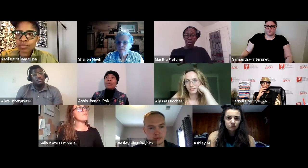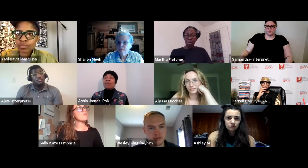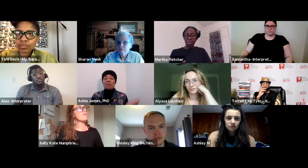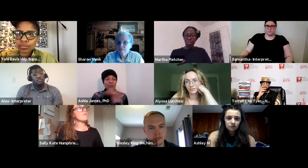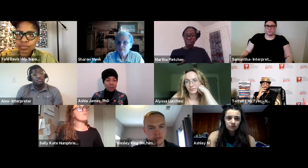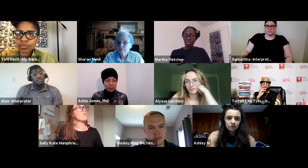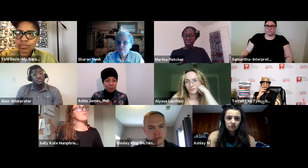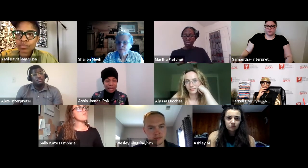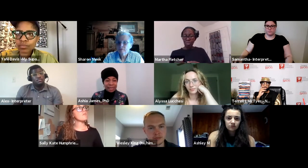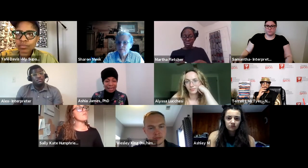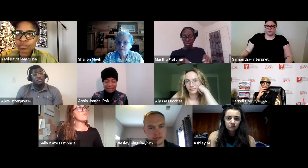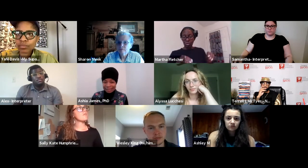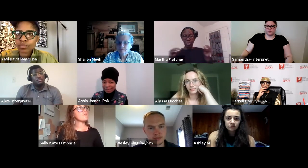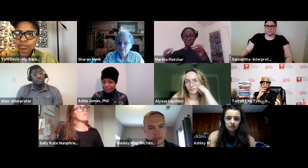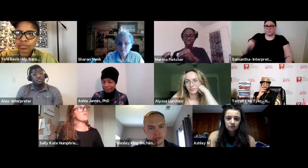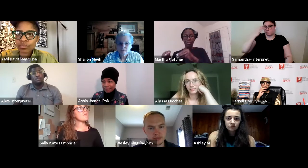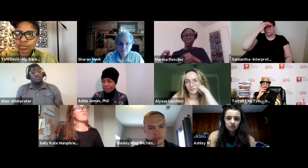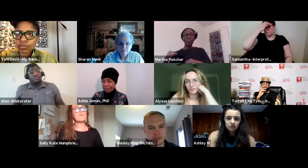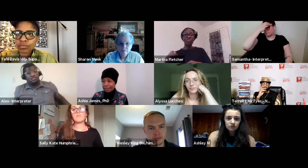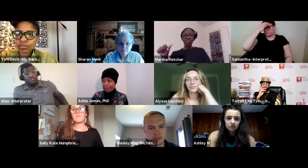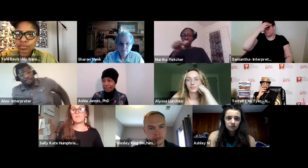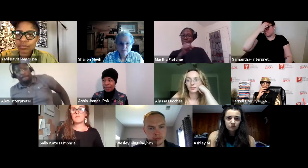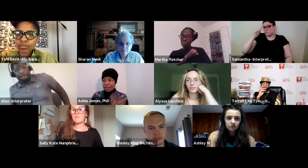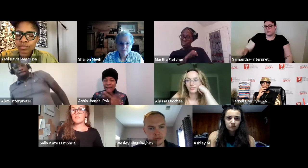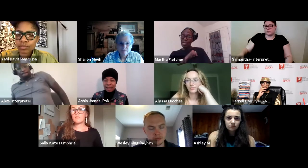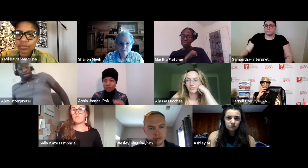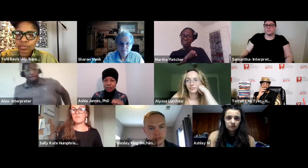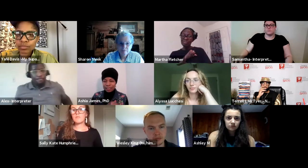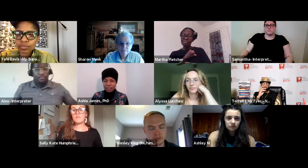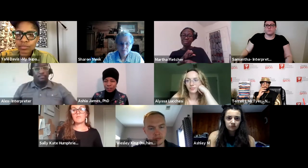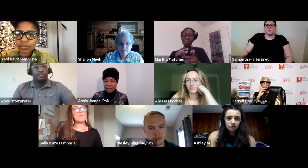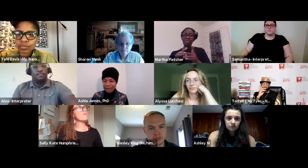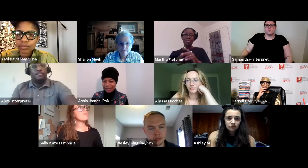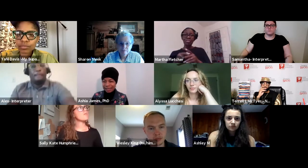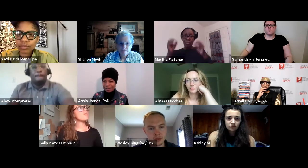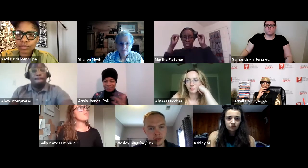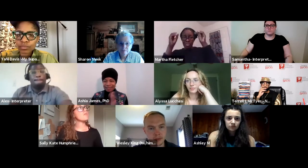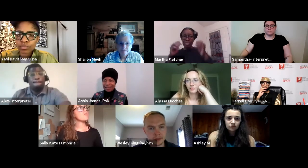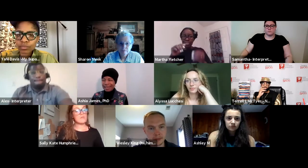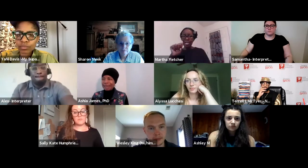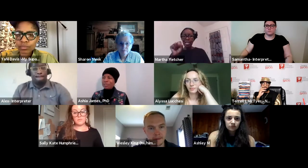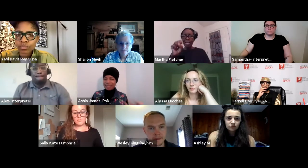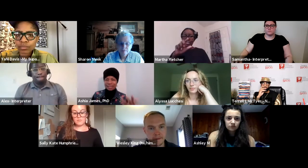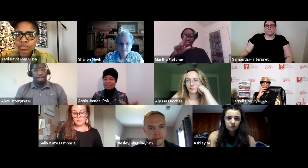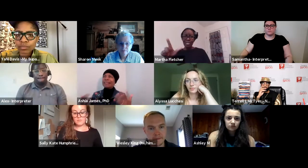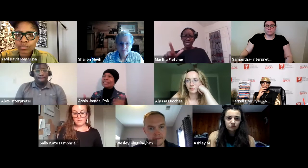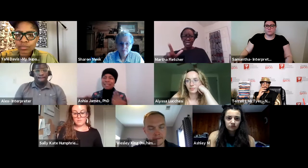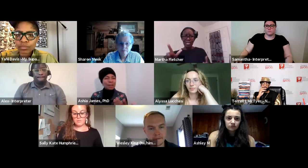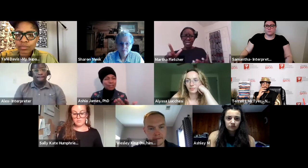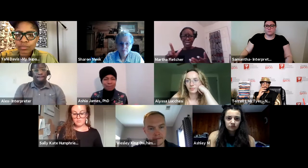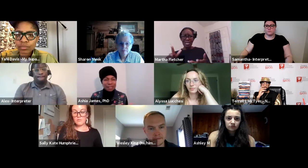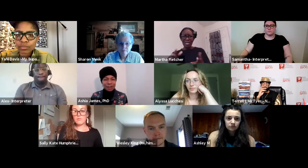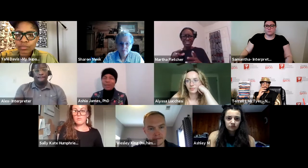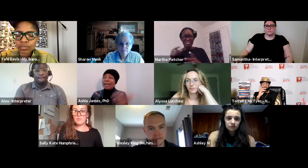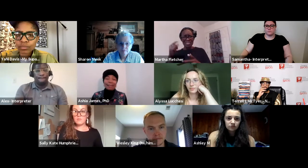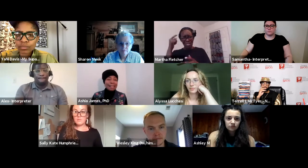Then when I moved to Atlanta, I started teaching ASL, and I just thought